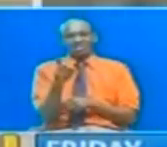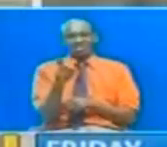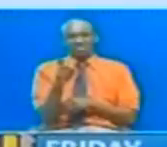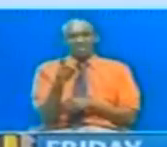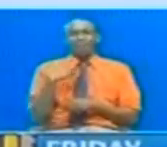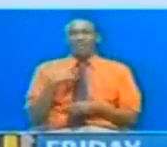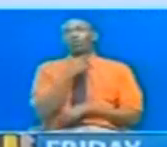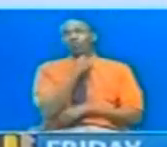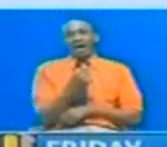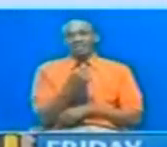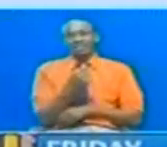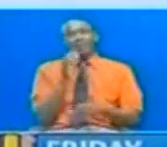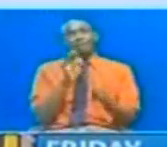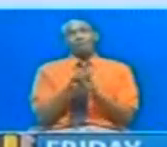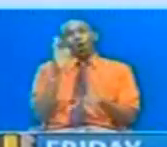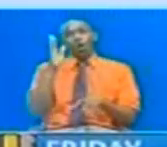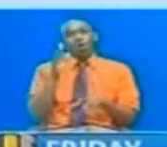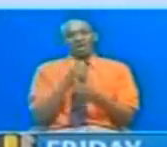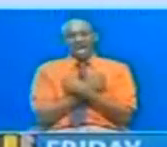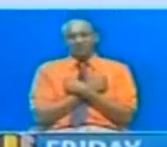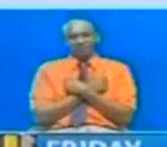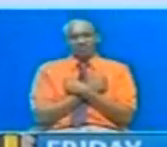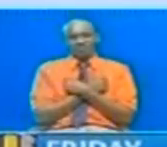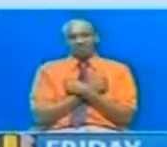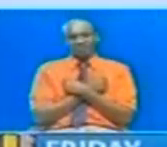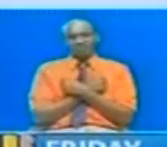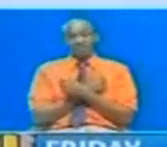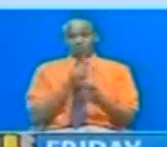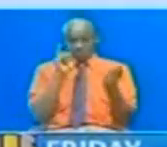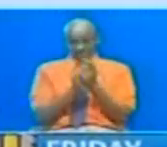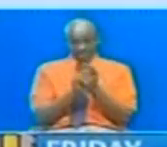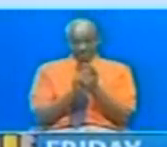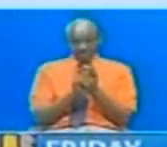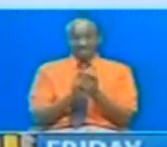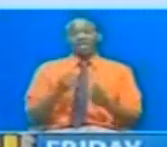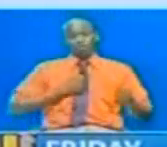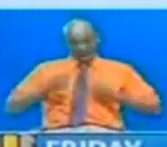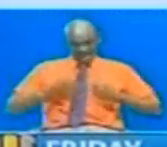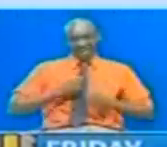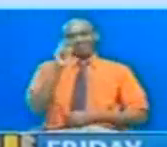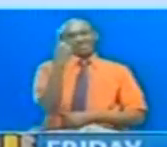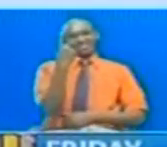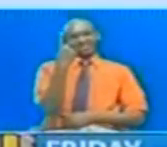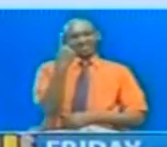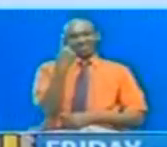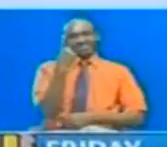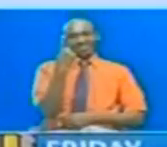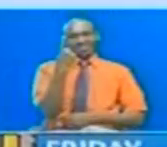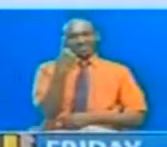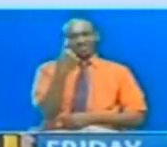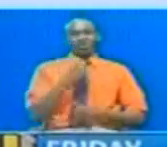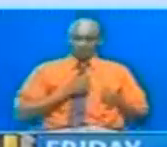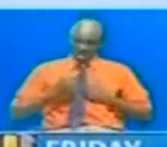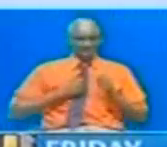Yenye neza taka kuenda sana. Neza taka tu kuenda kumit Paul Kagame. Oh, Paul Kagame.